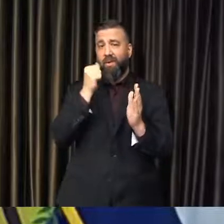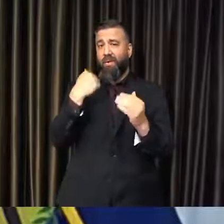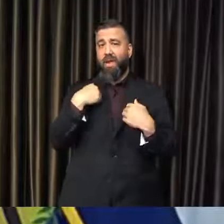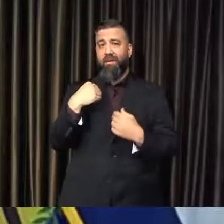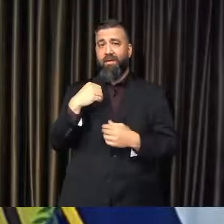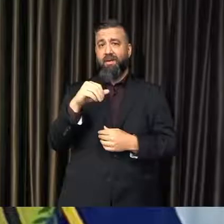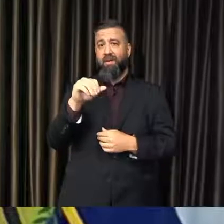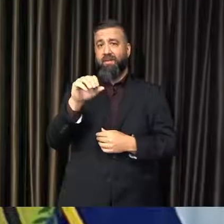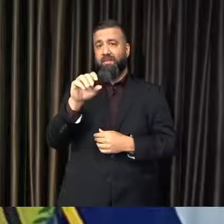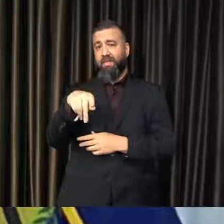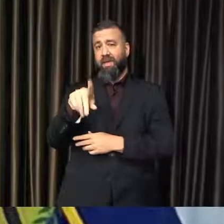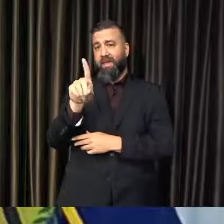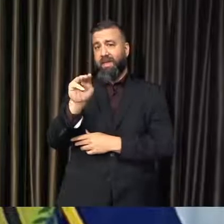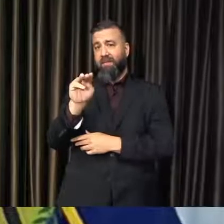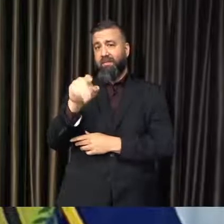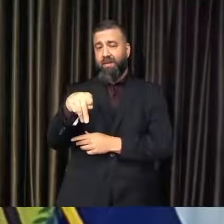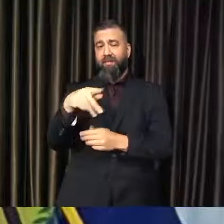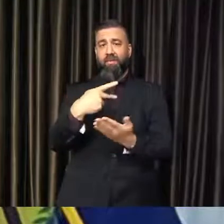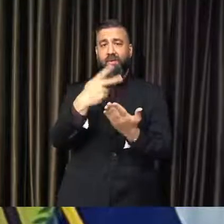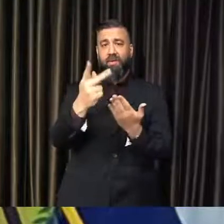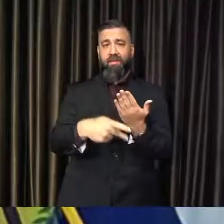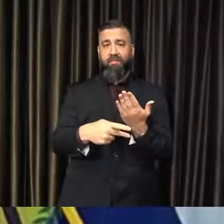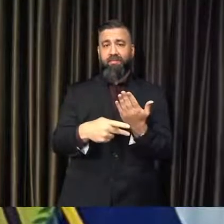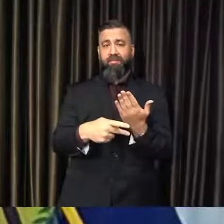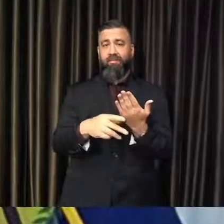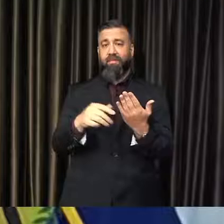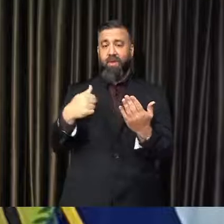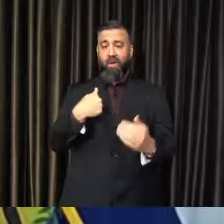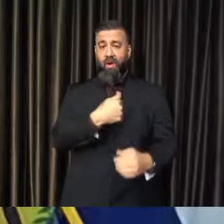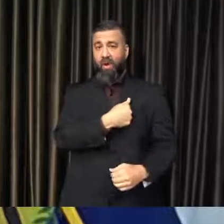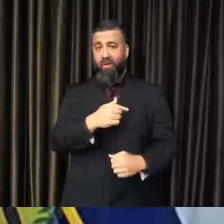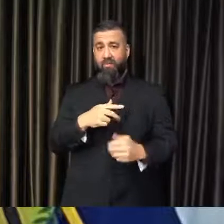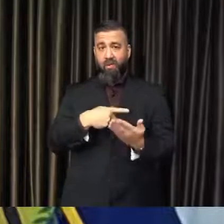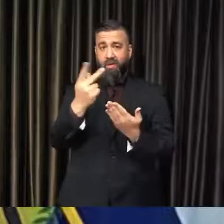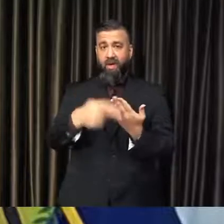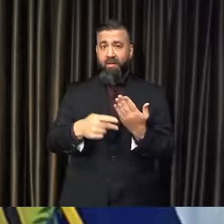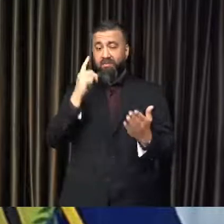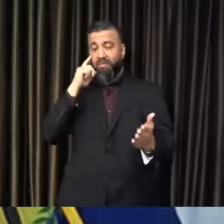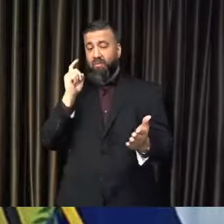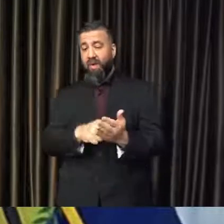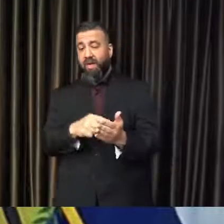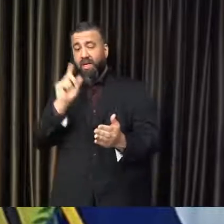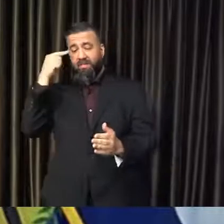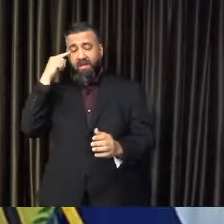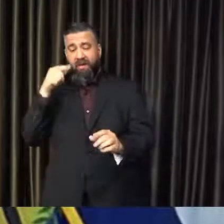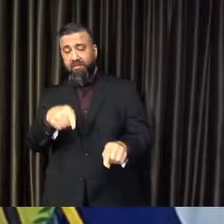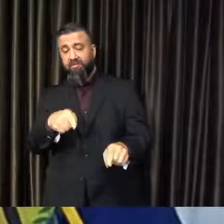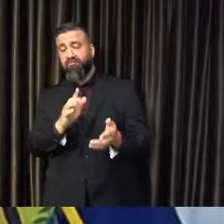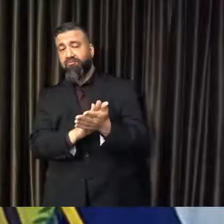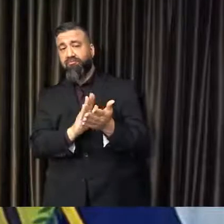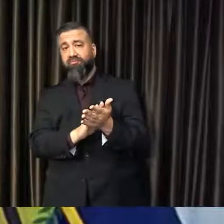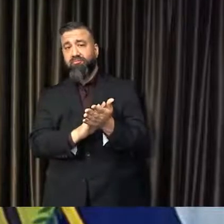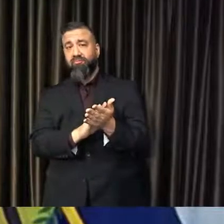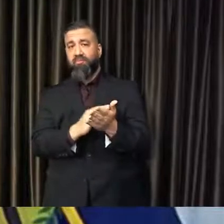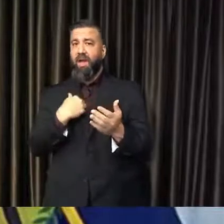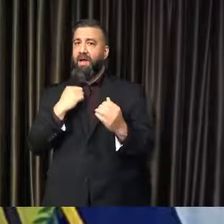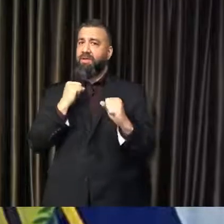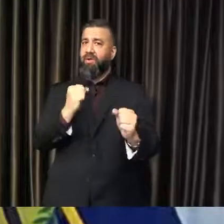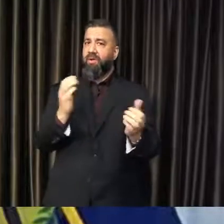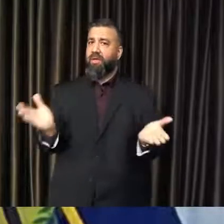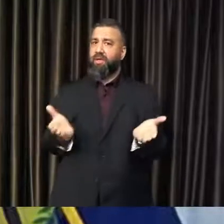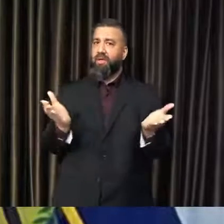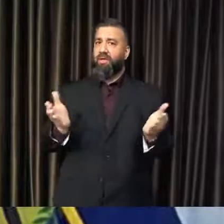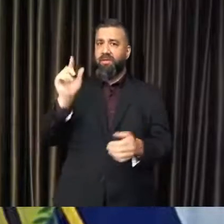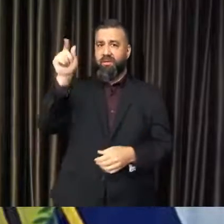been the de facto state program recognized by the federal government. I strongly encourage Governor Parson to sign this bill into